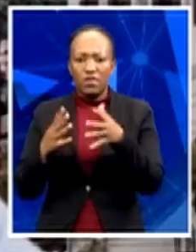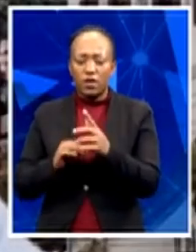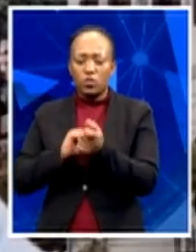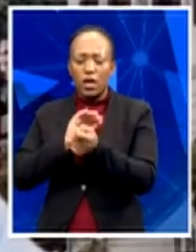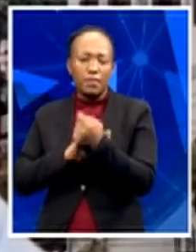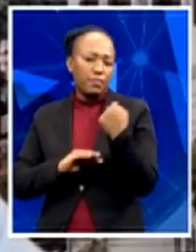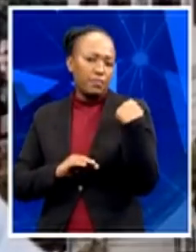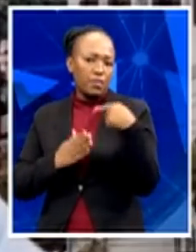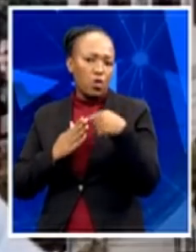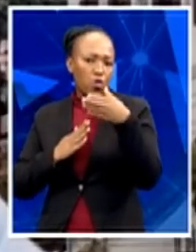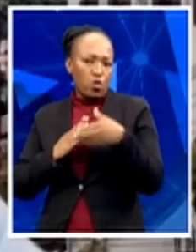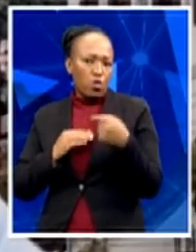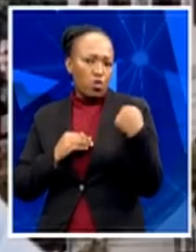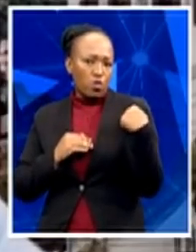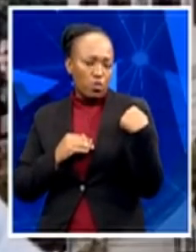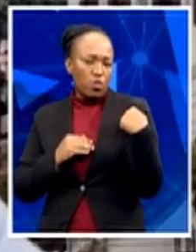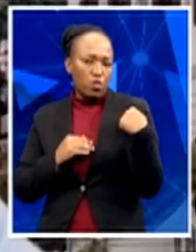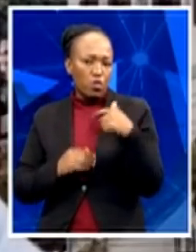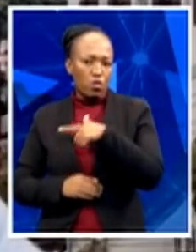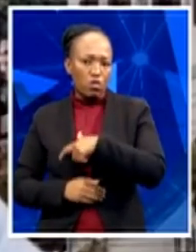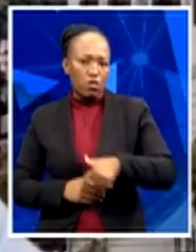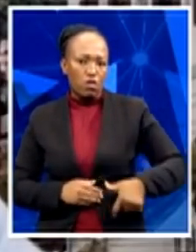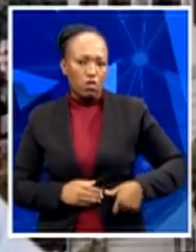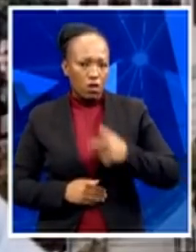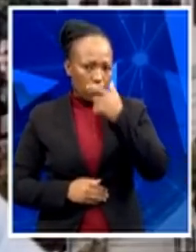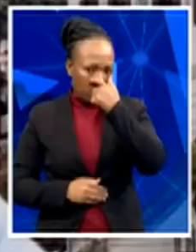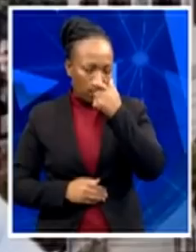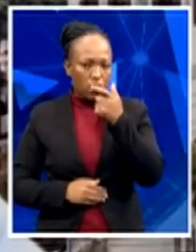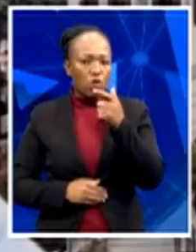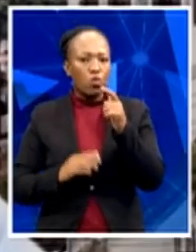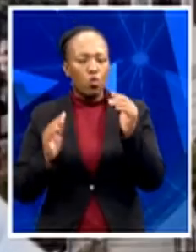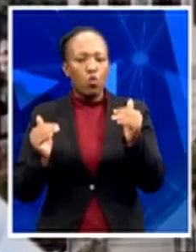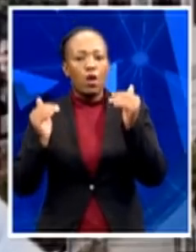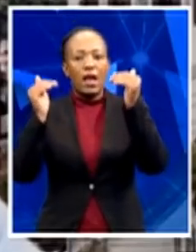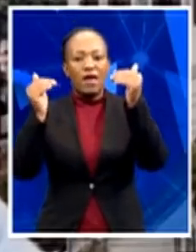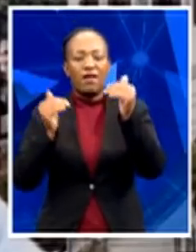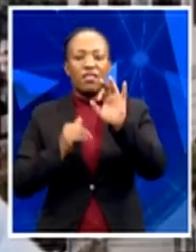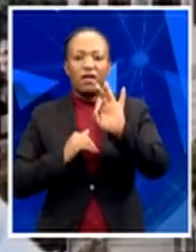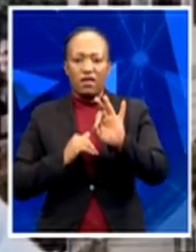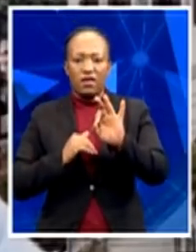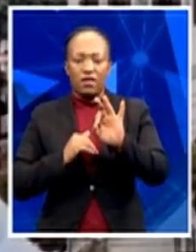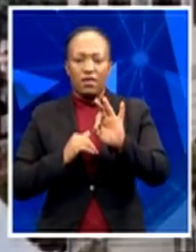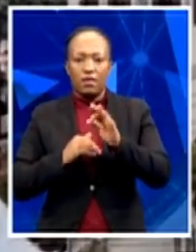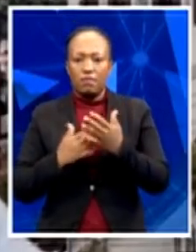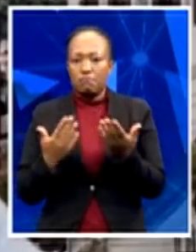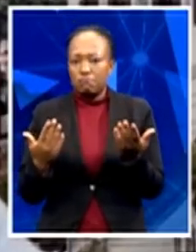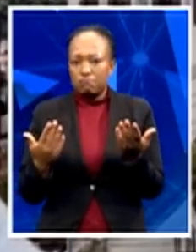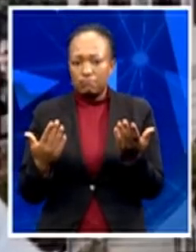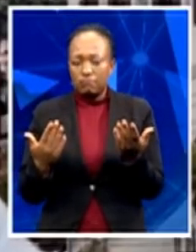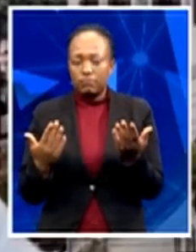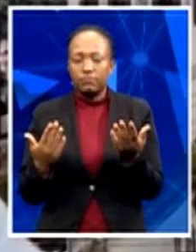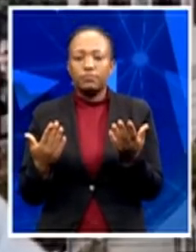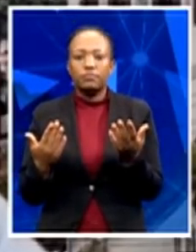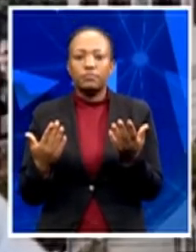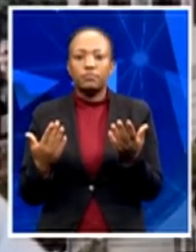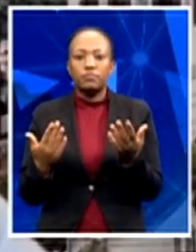who was moving us back to lockdown level 3. But due to, in order to curb the spread of the